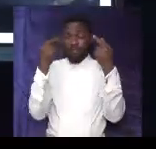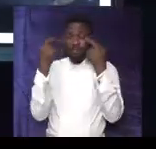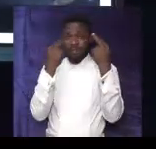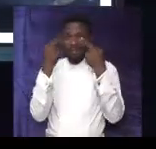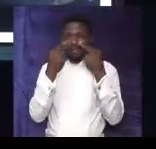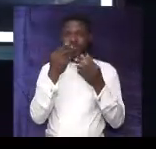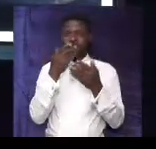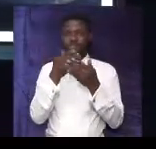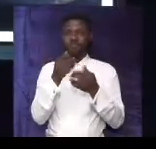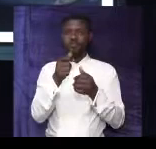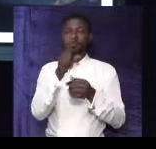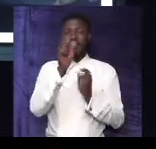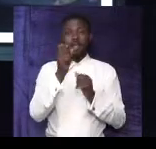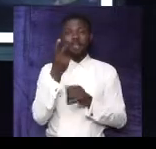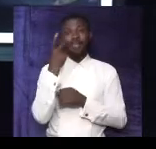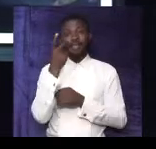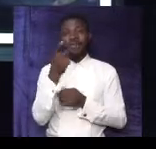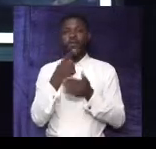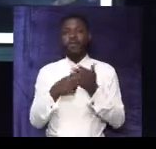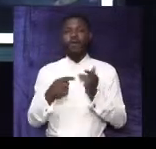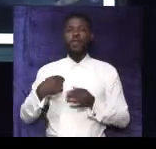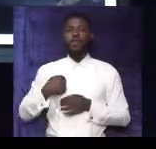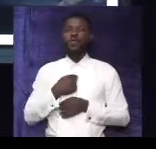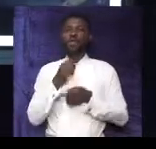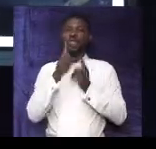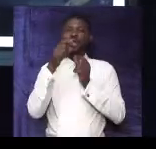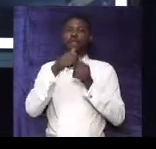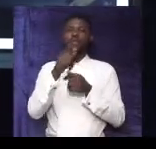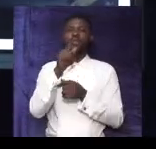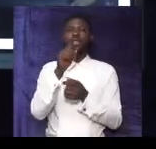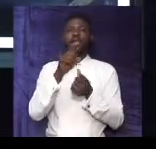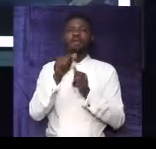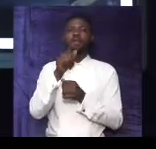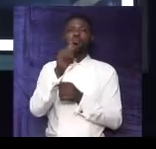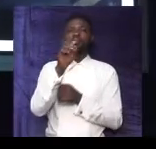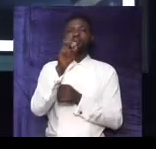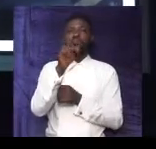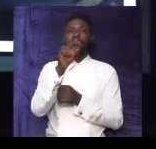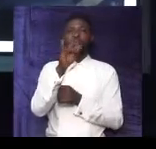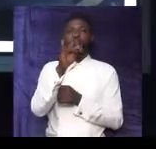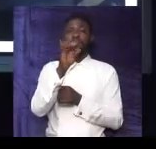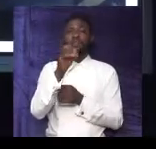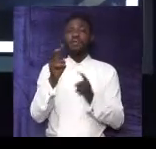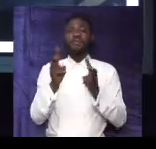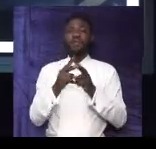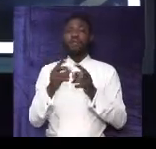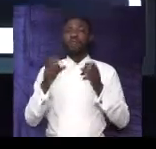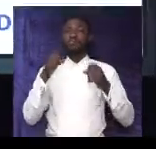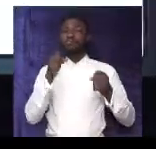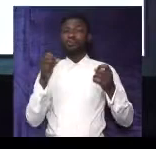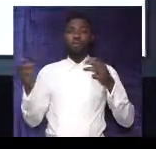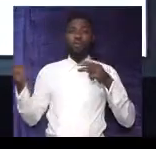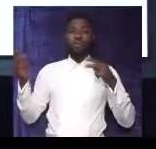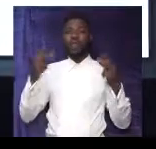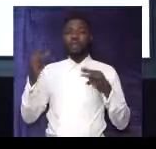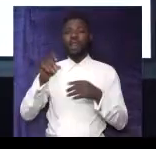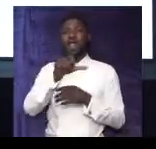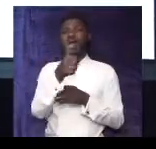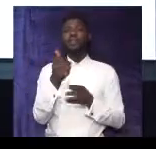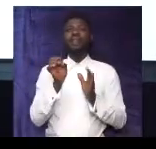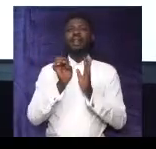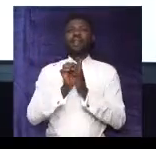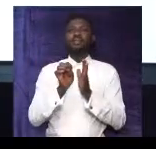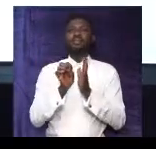Eyes on me. Good one. You can see what we talked about. Tornado there, a very strong wind. Let's move on